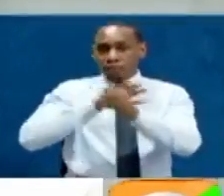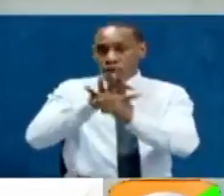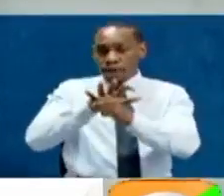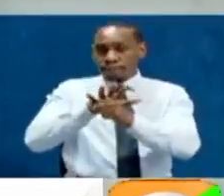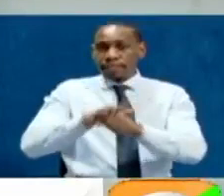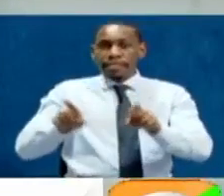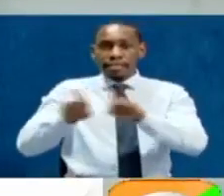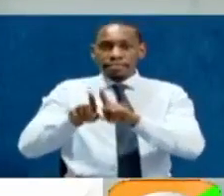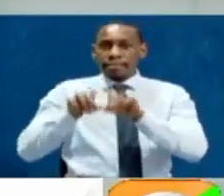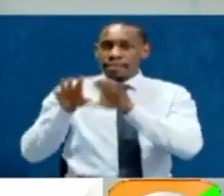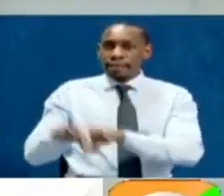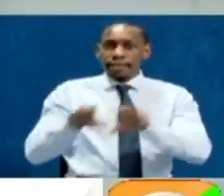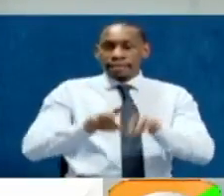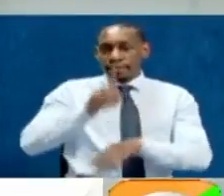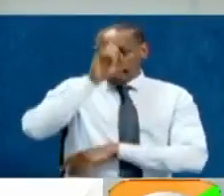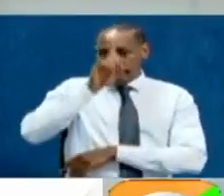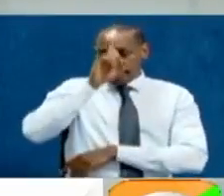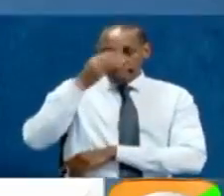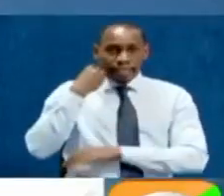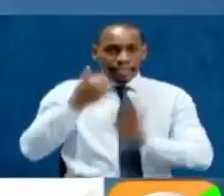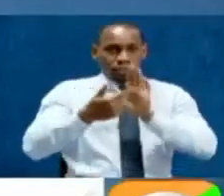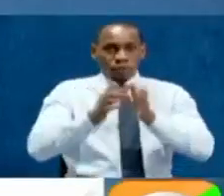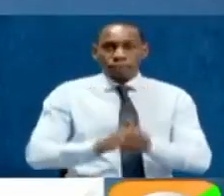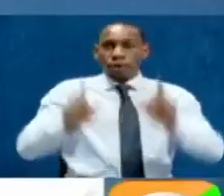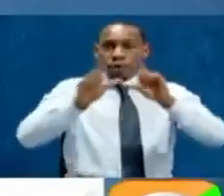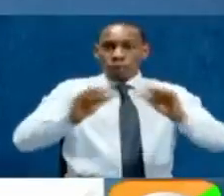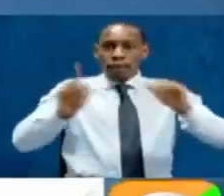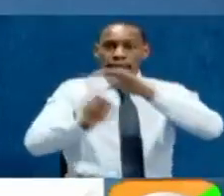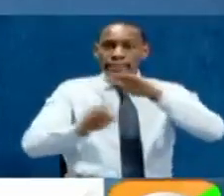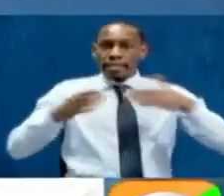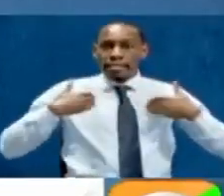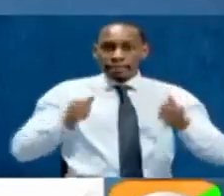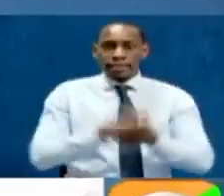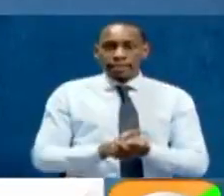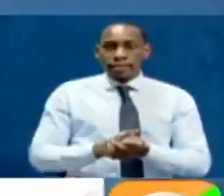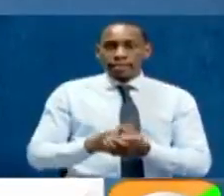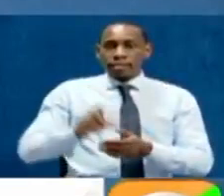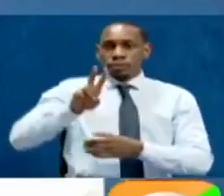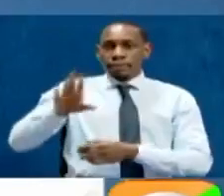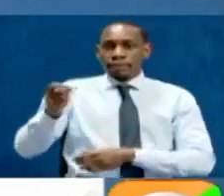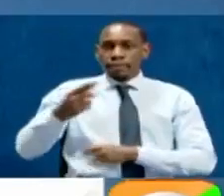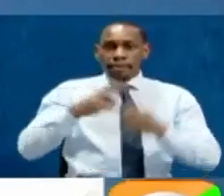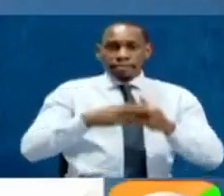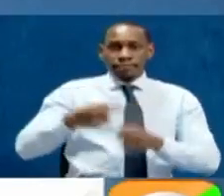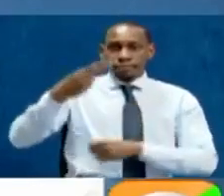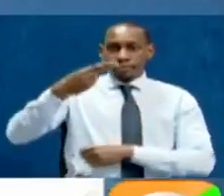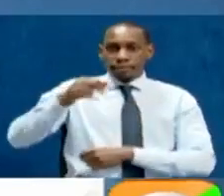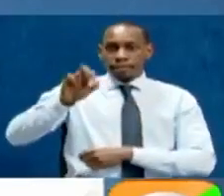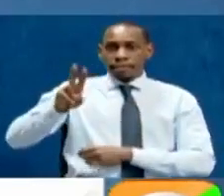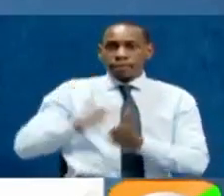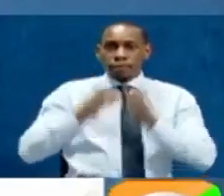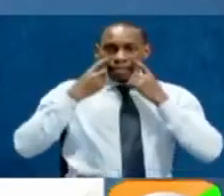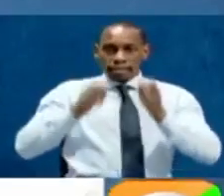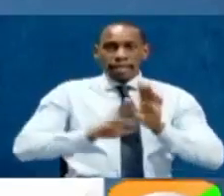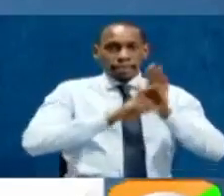COVID-19 virus and suffering more severe symptoms. According to the Ministry of Health, by 25th July, HIV and AIDS accounted